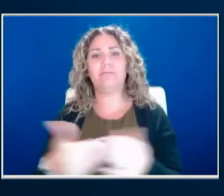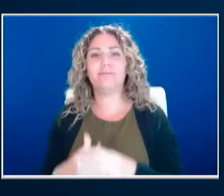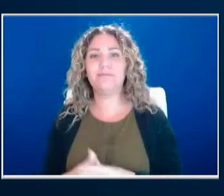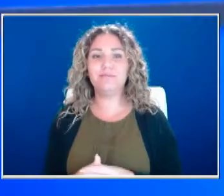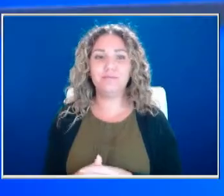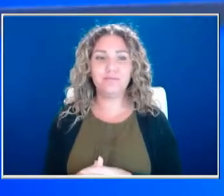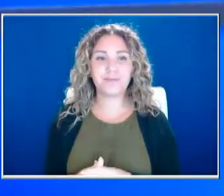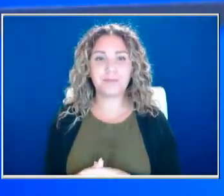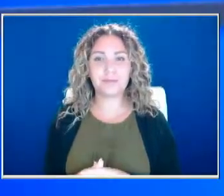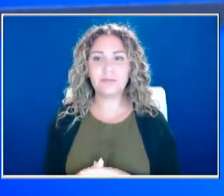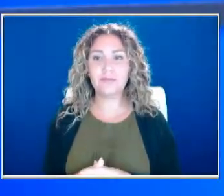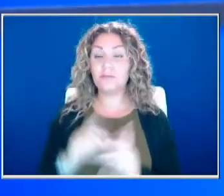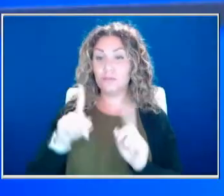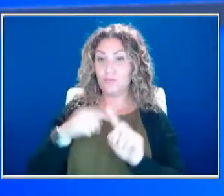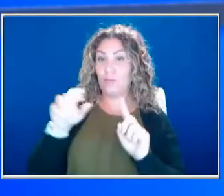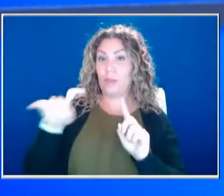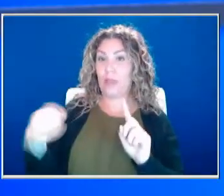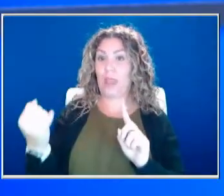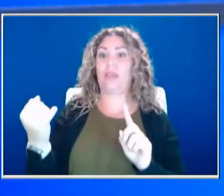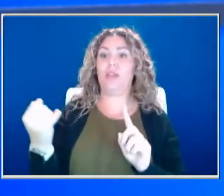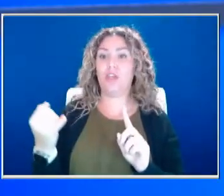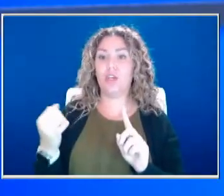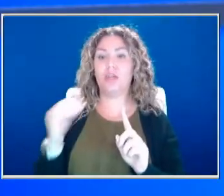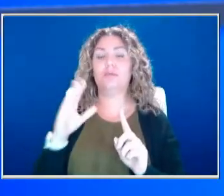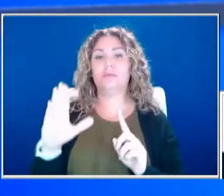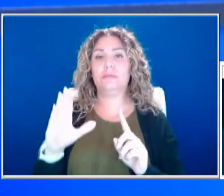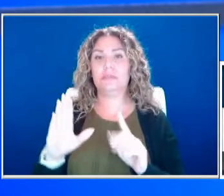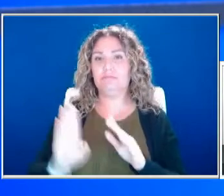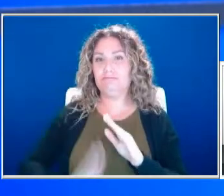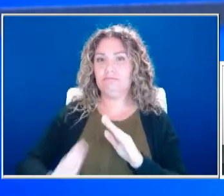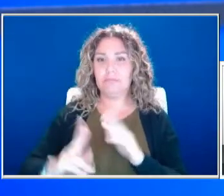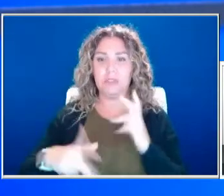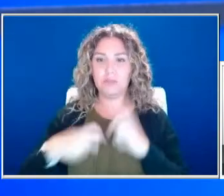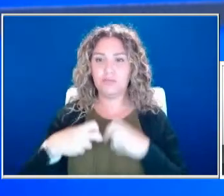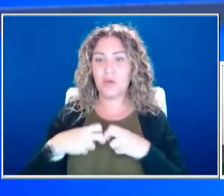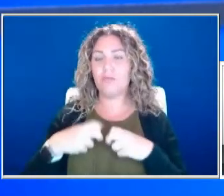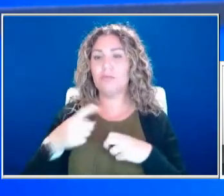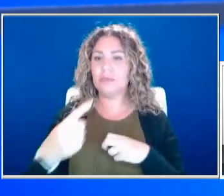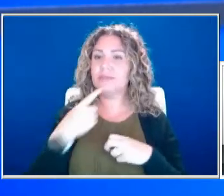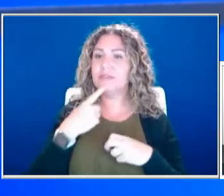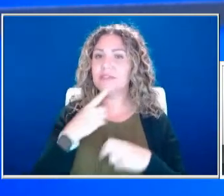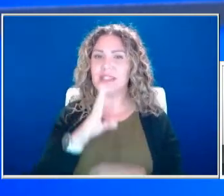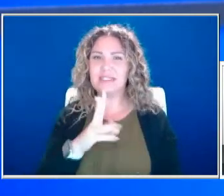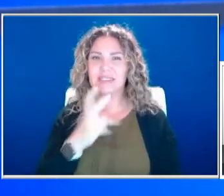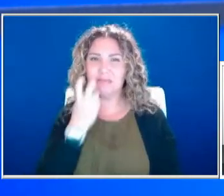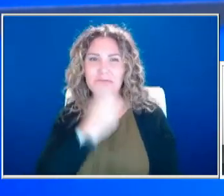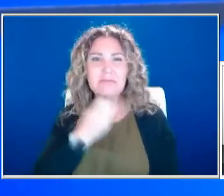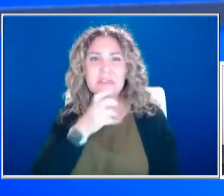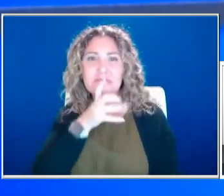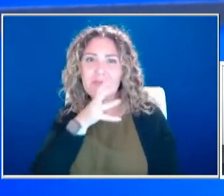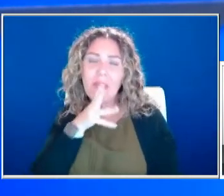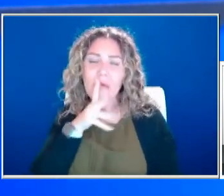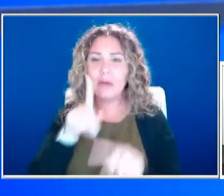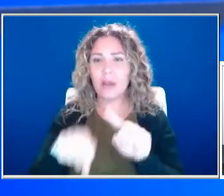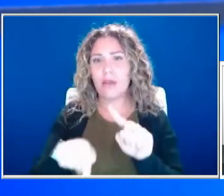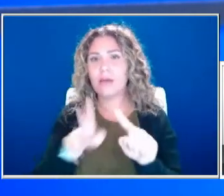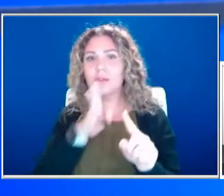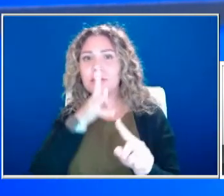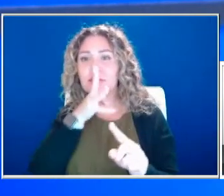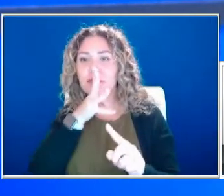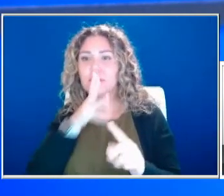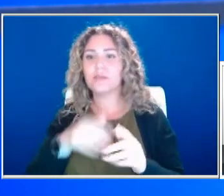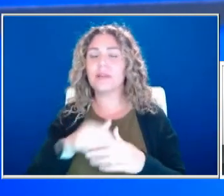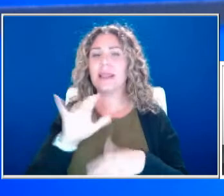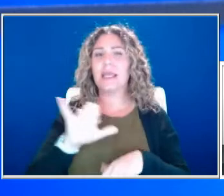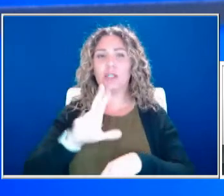when AJ presented, his biggest problem, like he was telling you, was his speech and not be able to produce those words like he normally would be